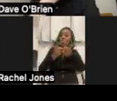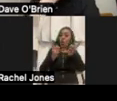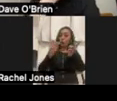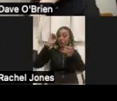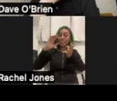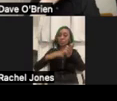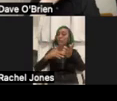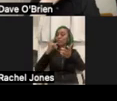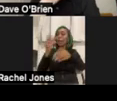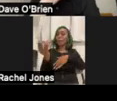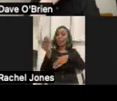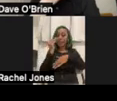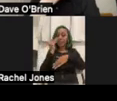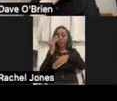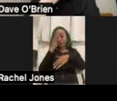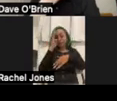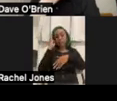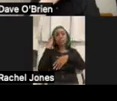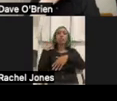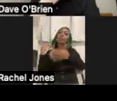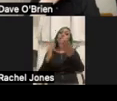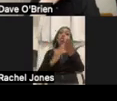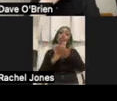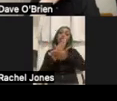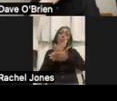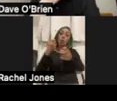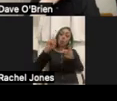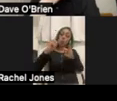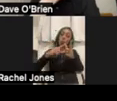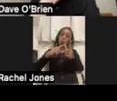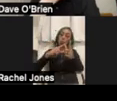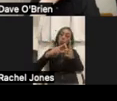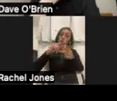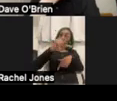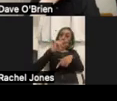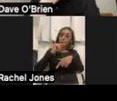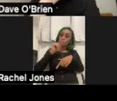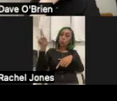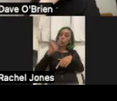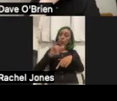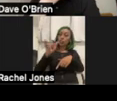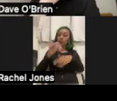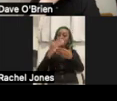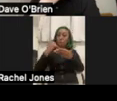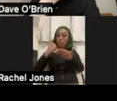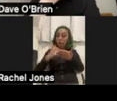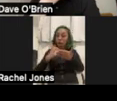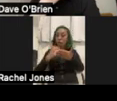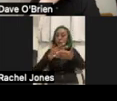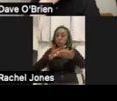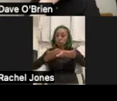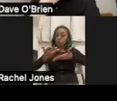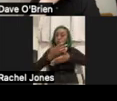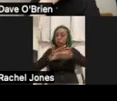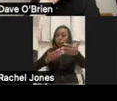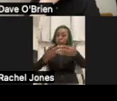to. And that goes all the way from kind of choosing what parts of the initial conversation to include in the